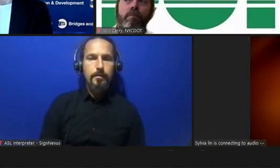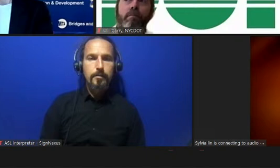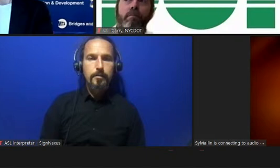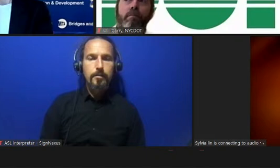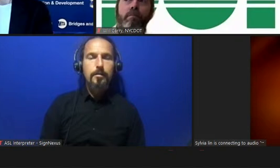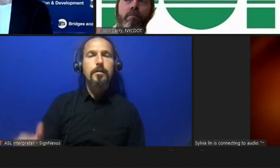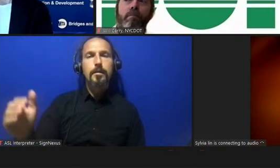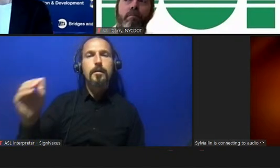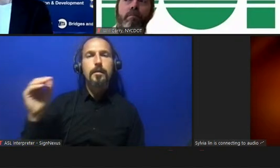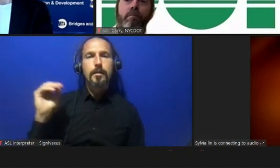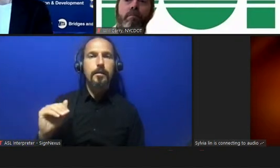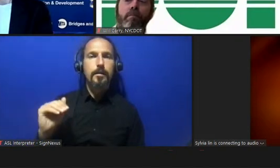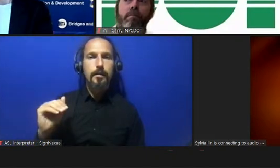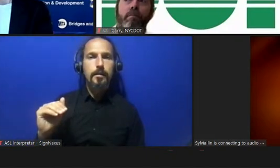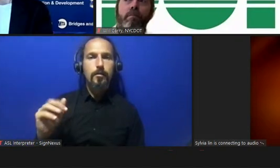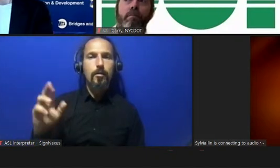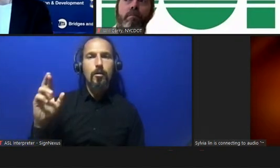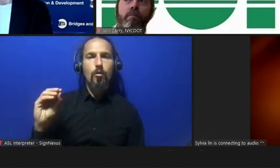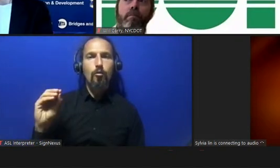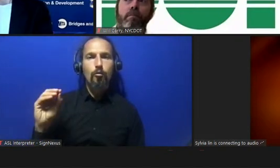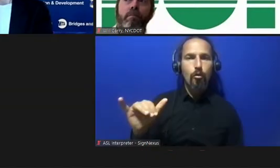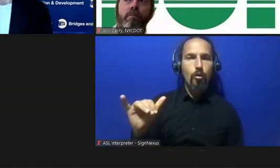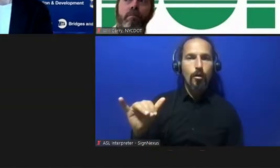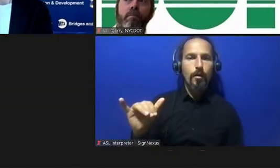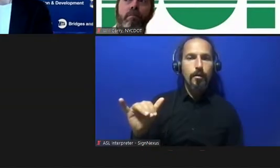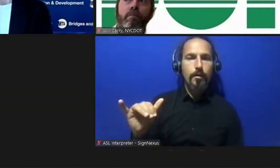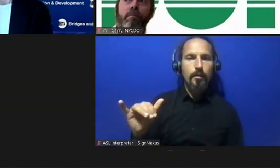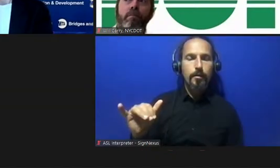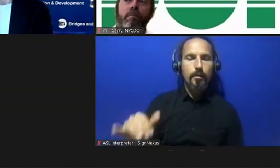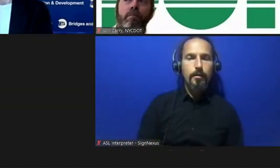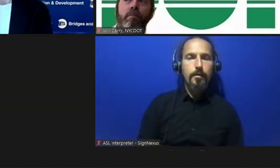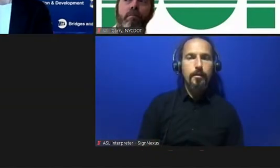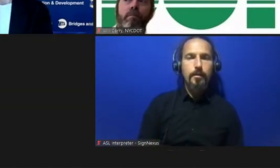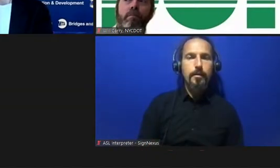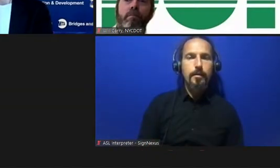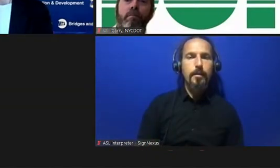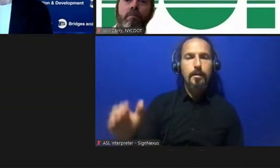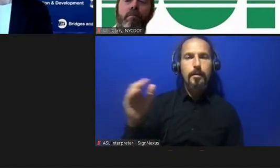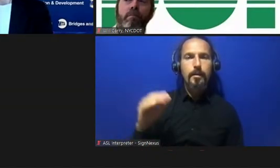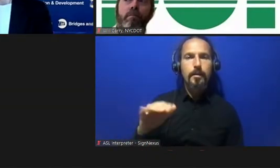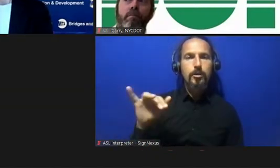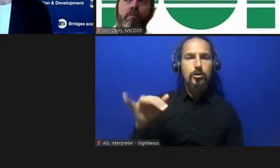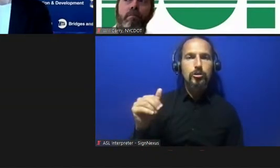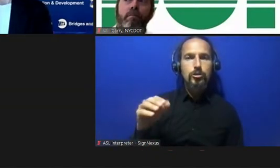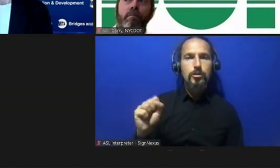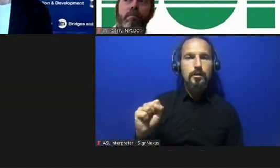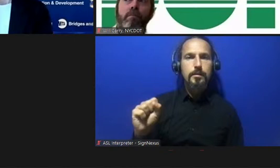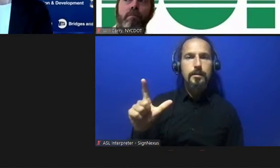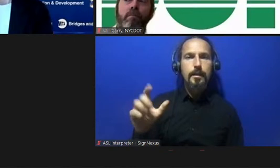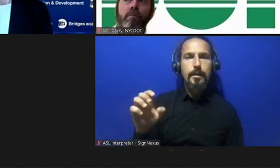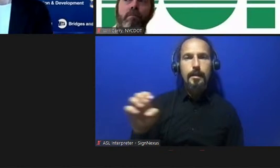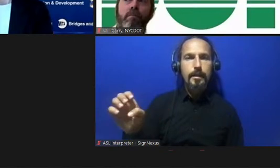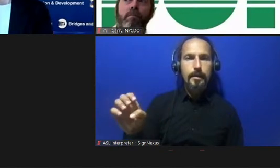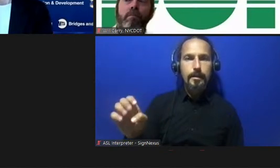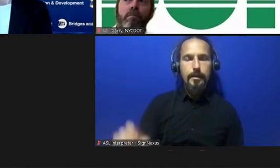our next speaker is roy followed by james lee